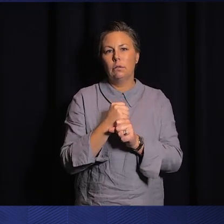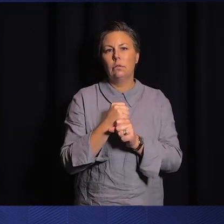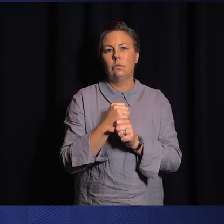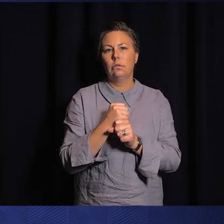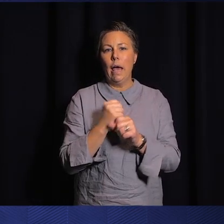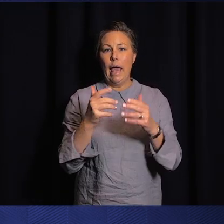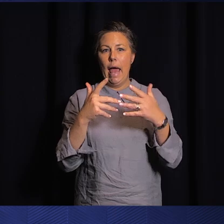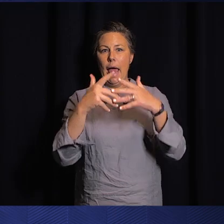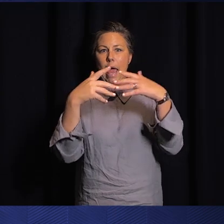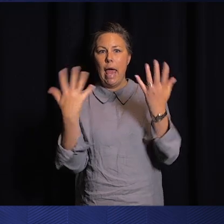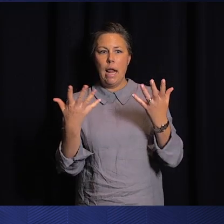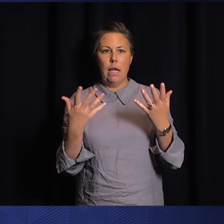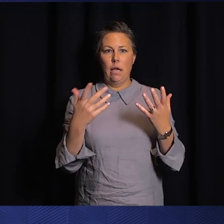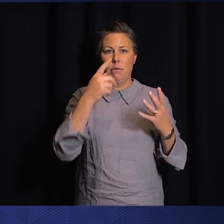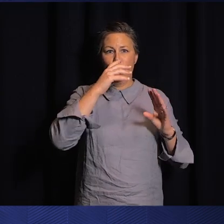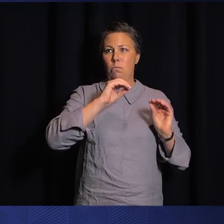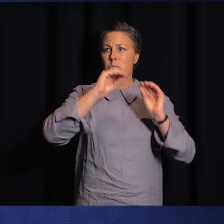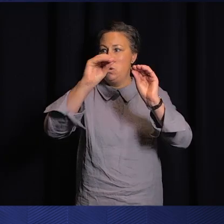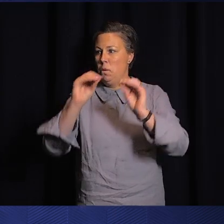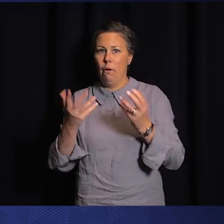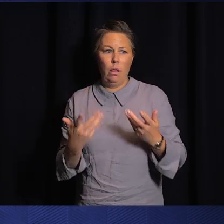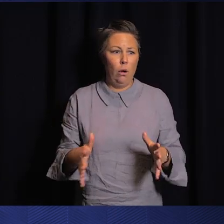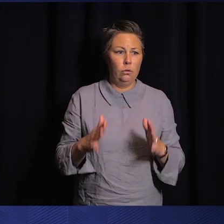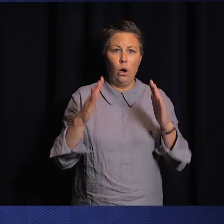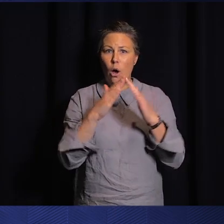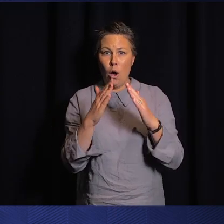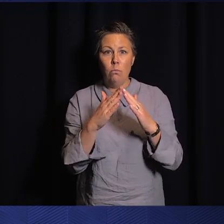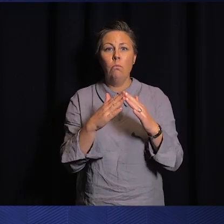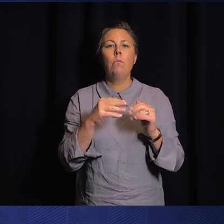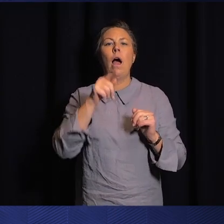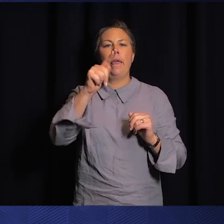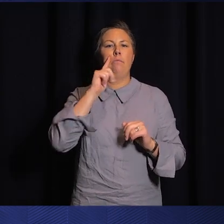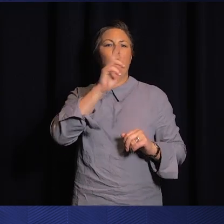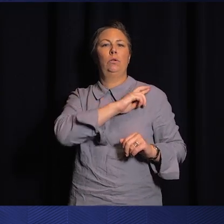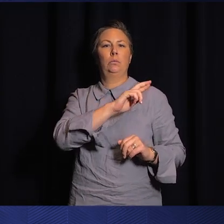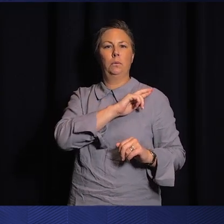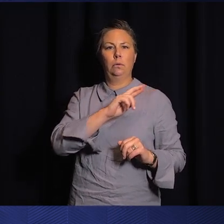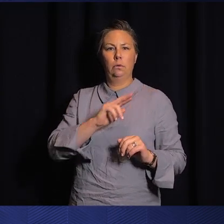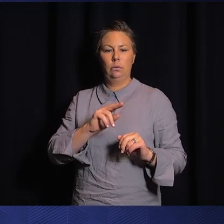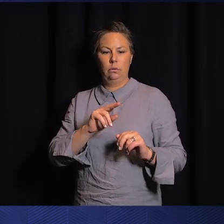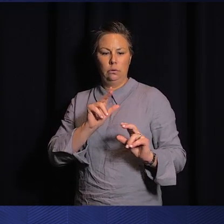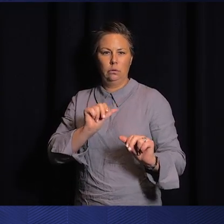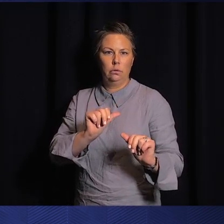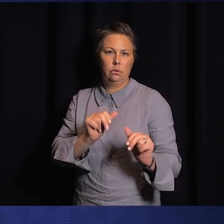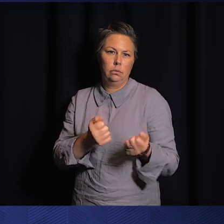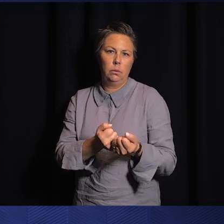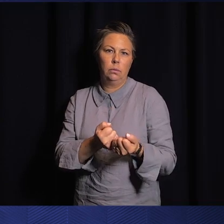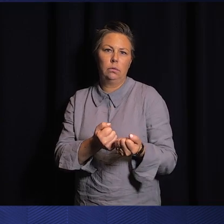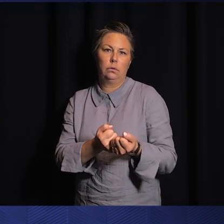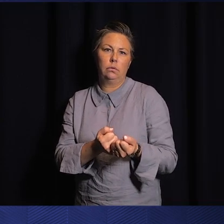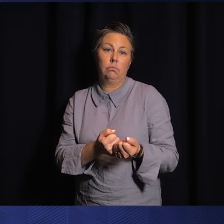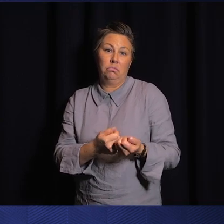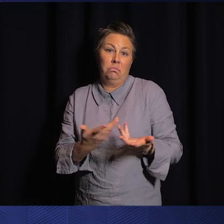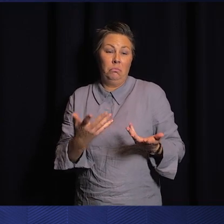to displacement, not only in displacement, but other issues that are affecting the community. So it is a structure that is